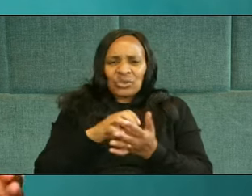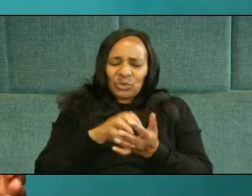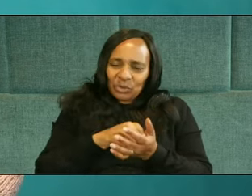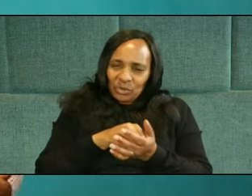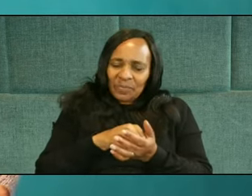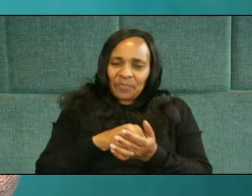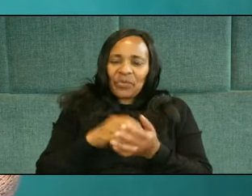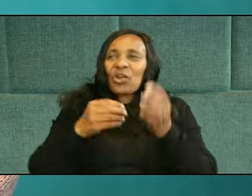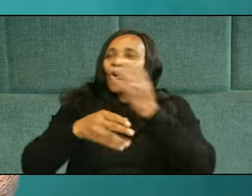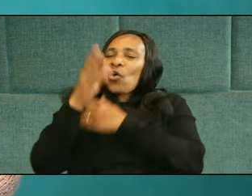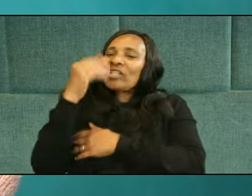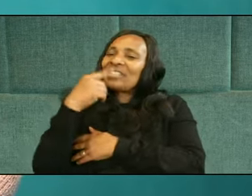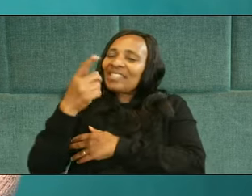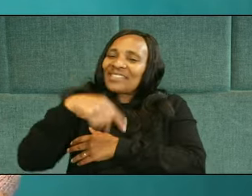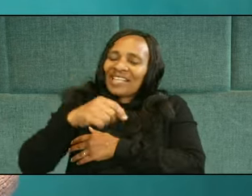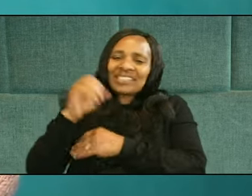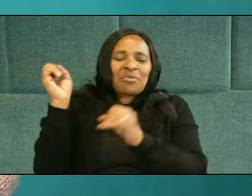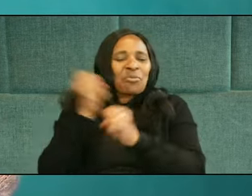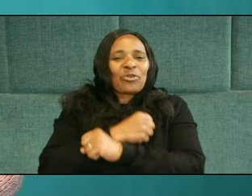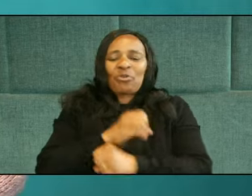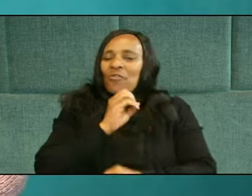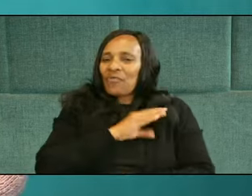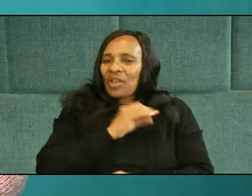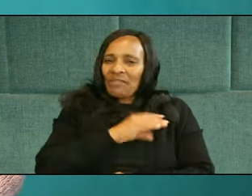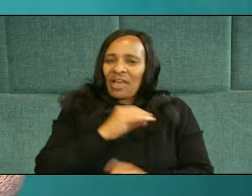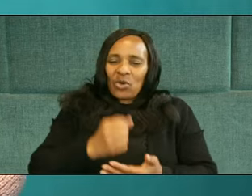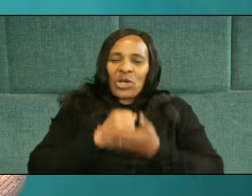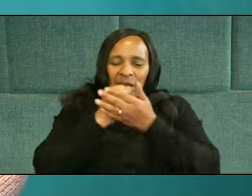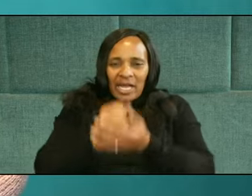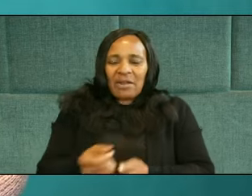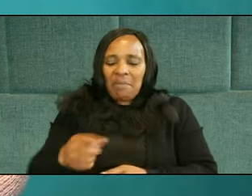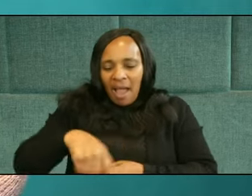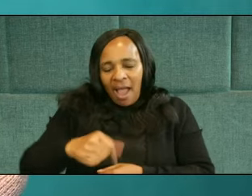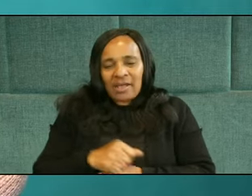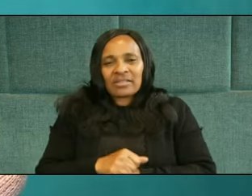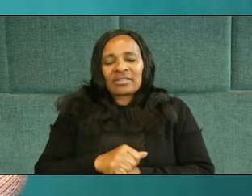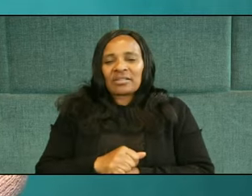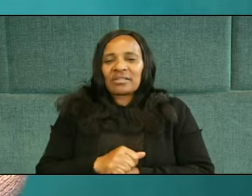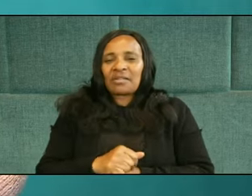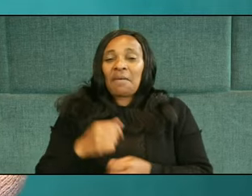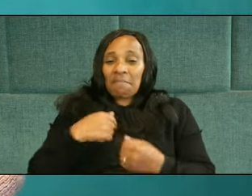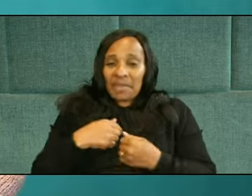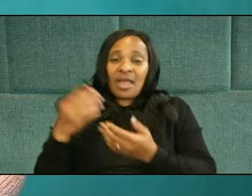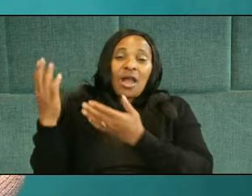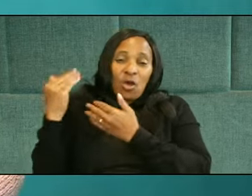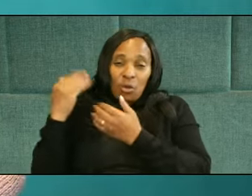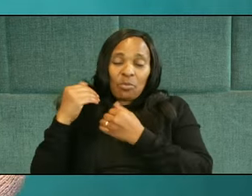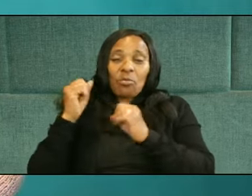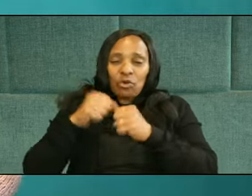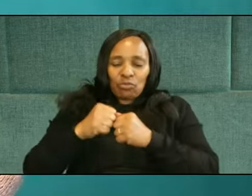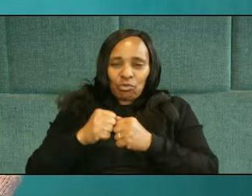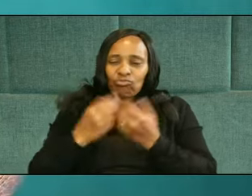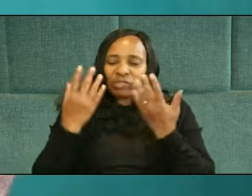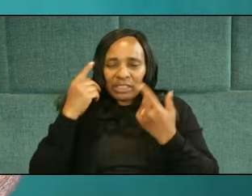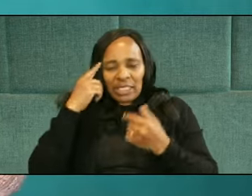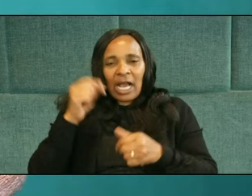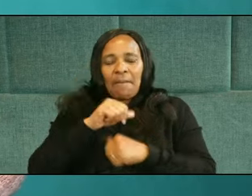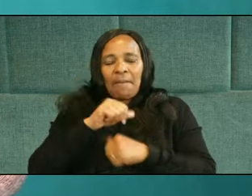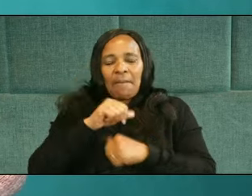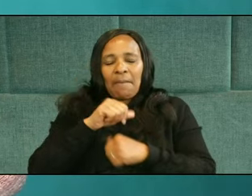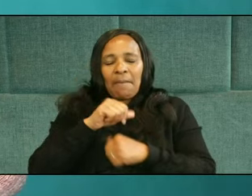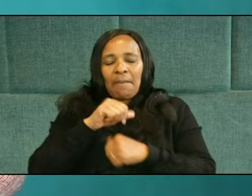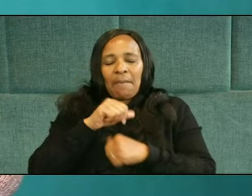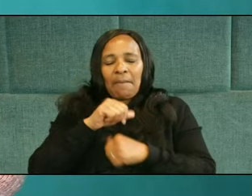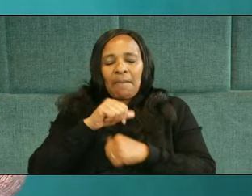situation. God tells us not to fear and he will help us. So I just hope we can meditate upon that. Amen.